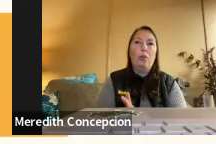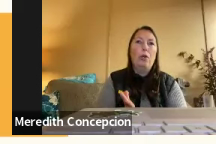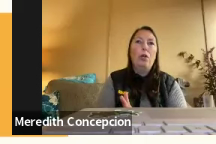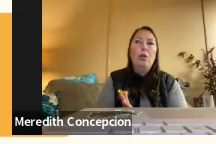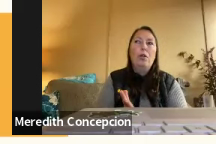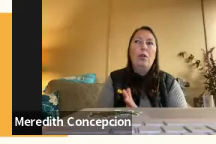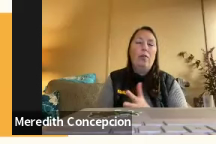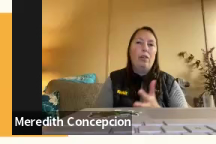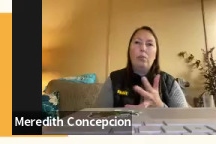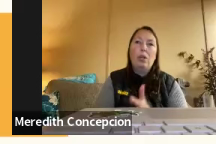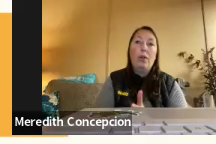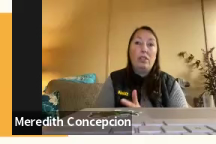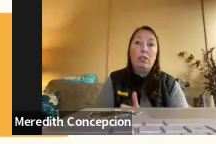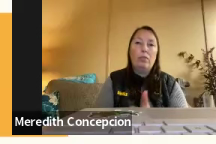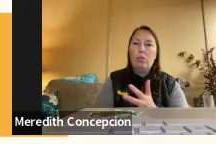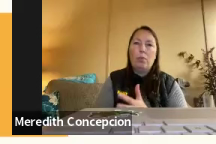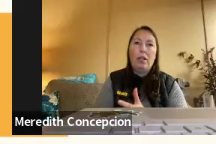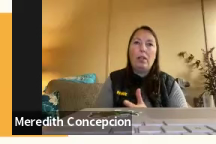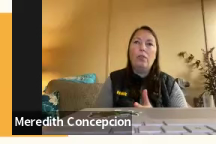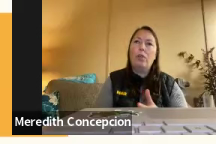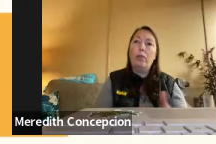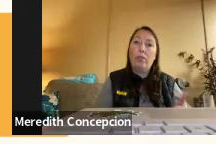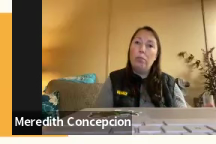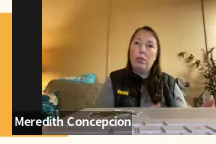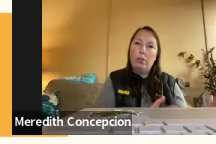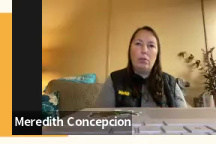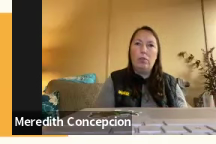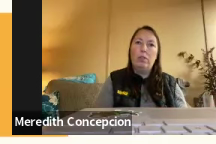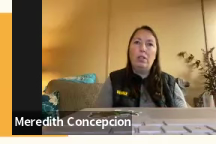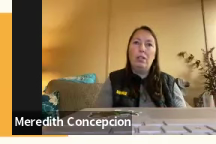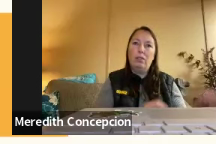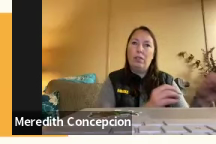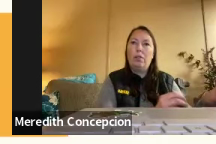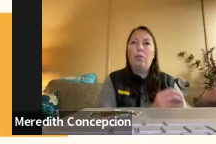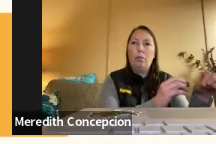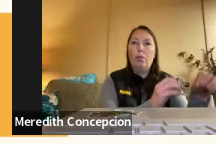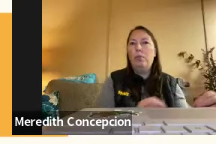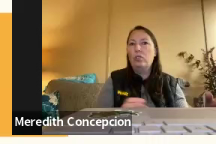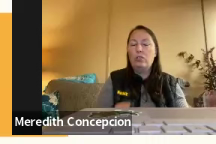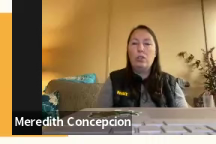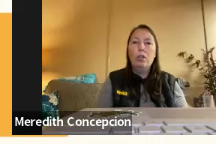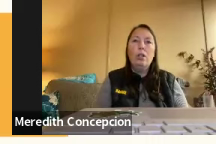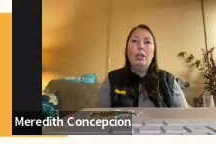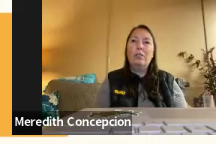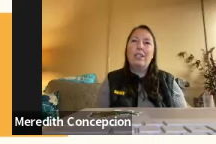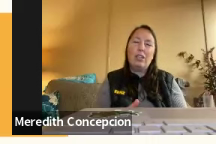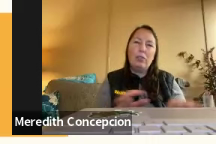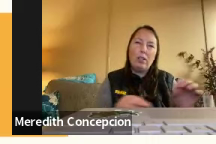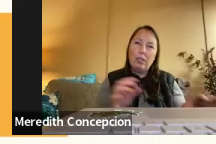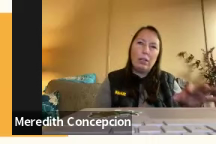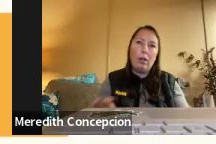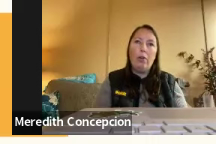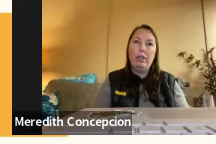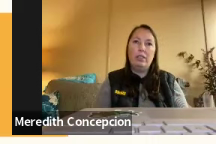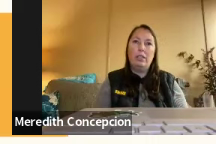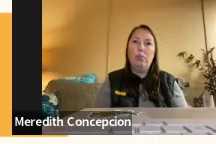that. Like somebody who has schizophrenia or something like that, it's really hard for them to get the services they need because it's like they'll be judged. And so it's like